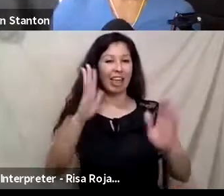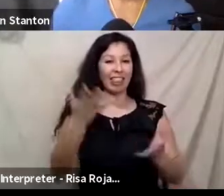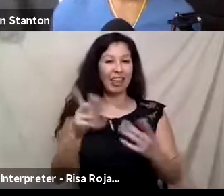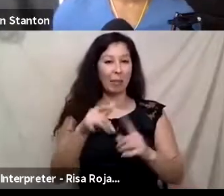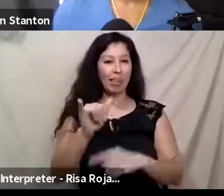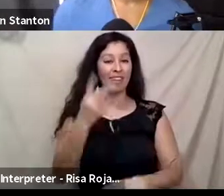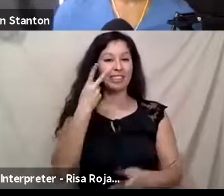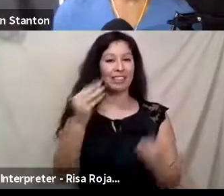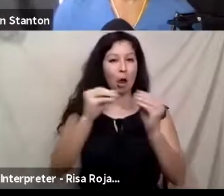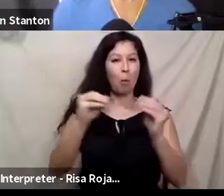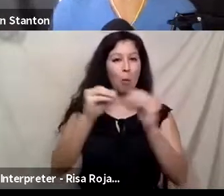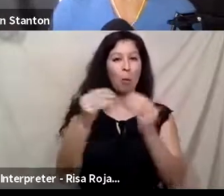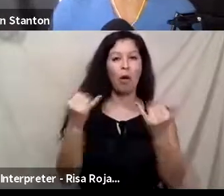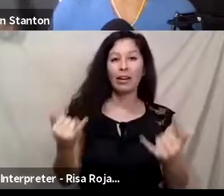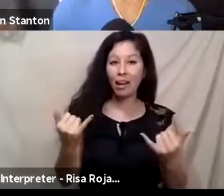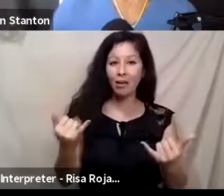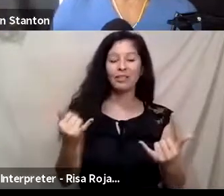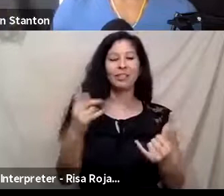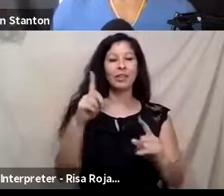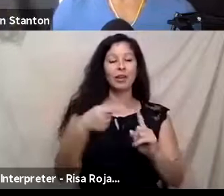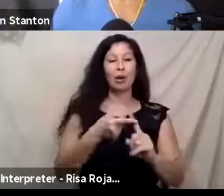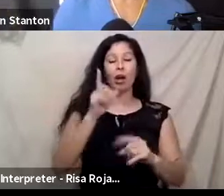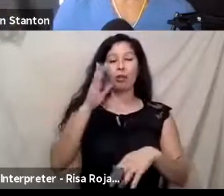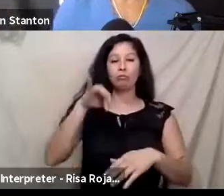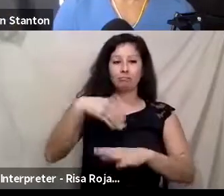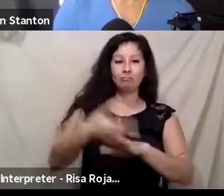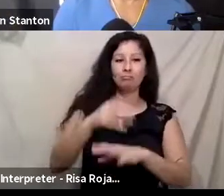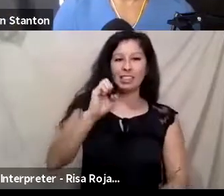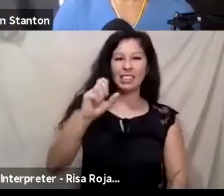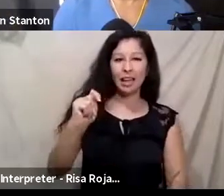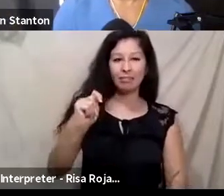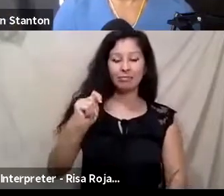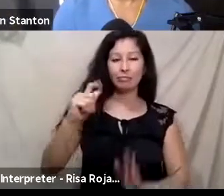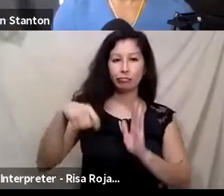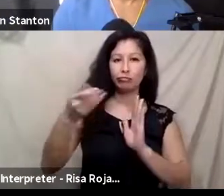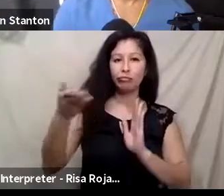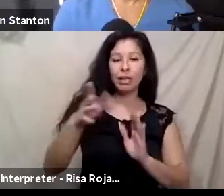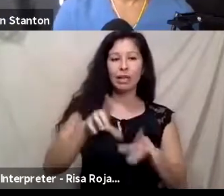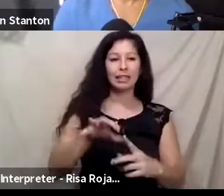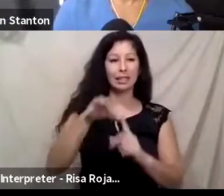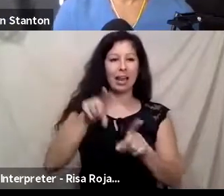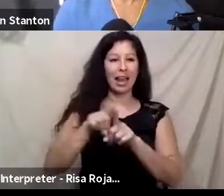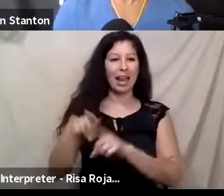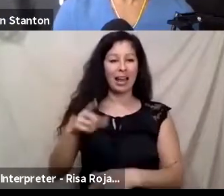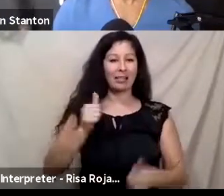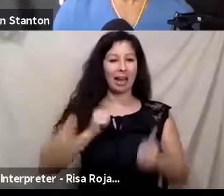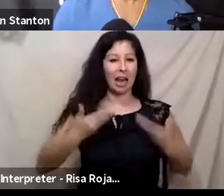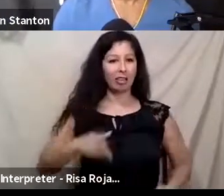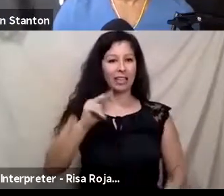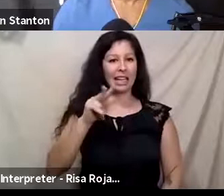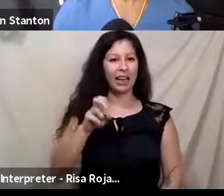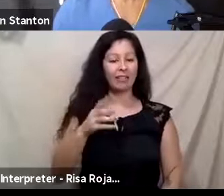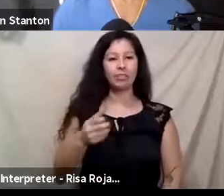and seeing more of that now, is when you go onto set, especially as a Native actor,